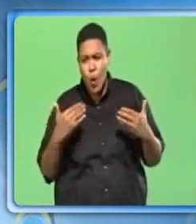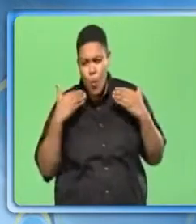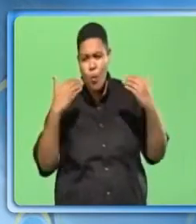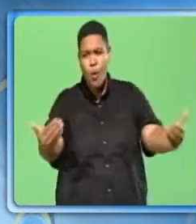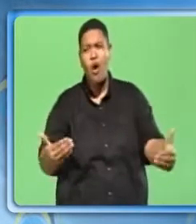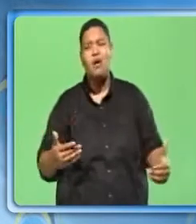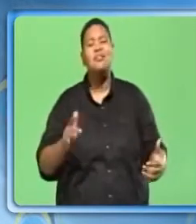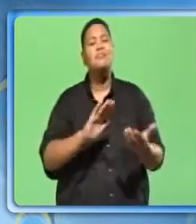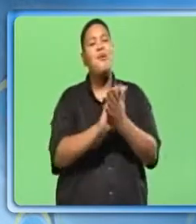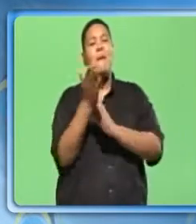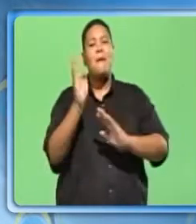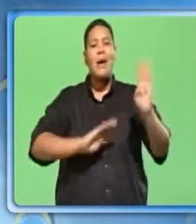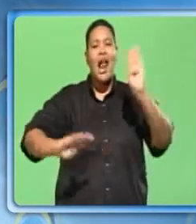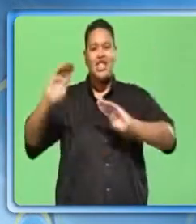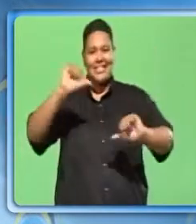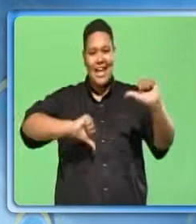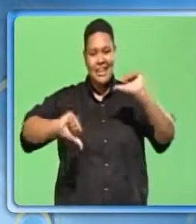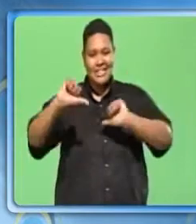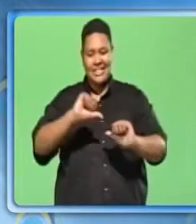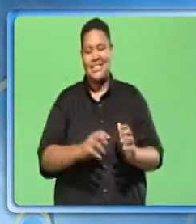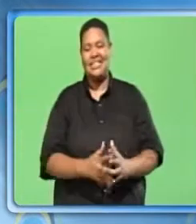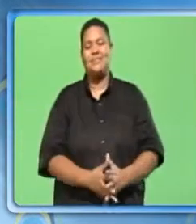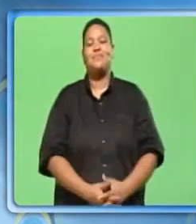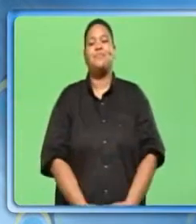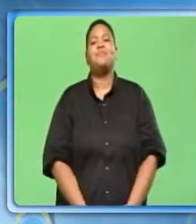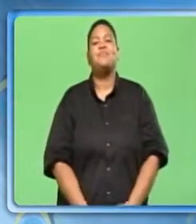a biological scientist.